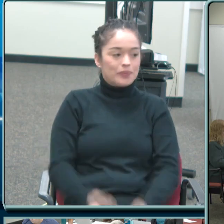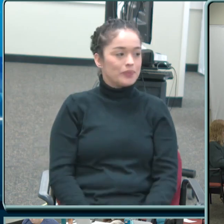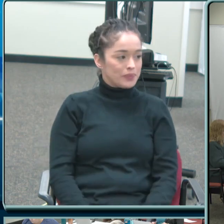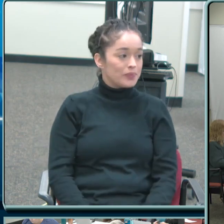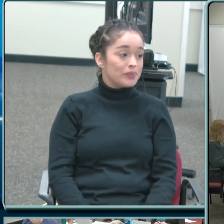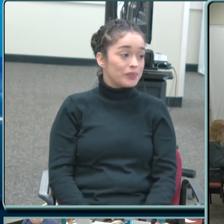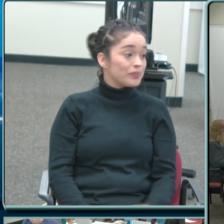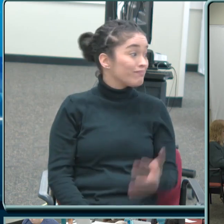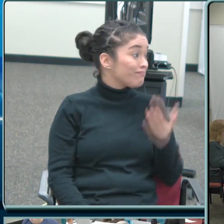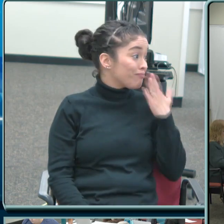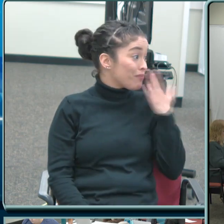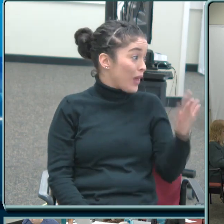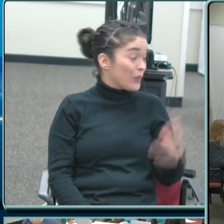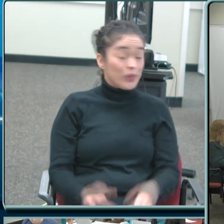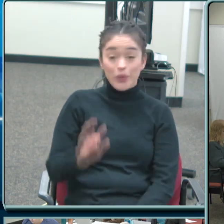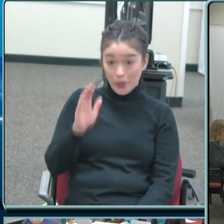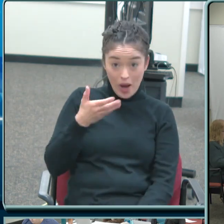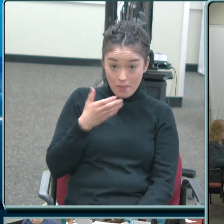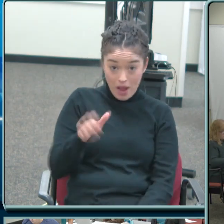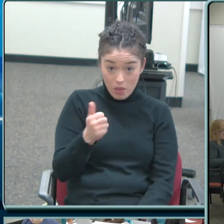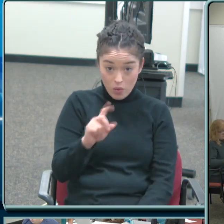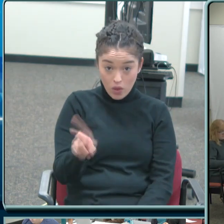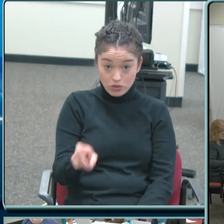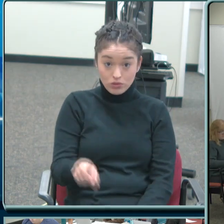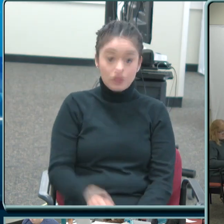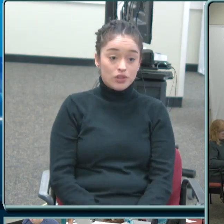Thank you. You're welcome. Other question?